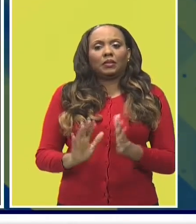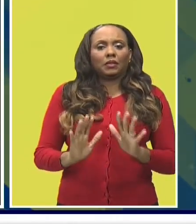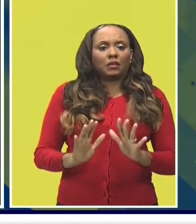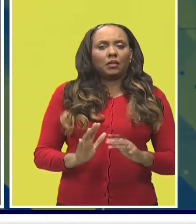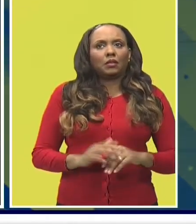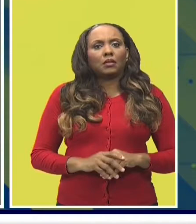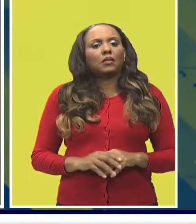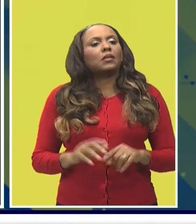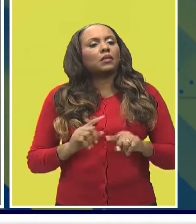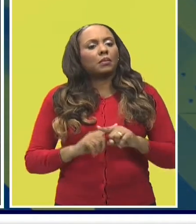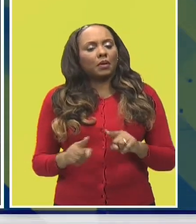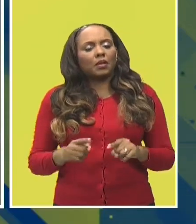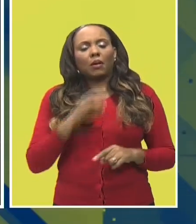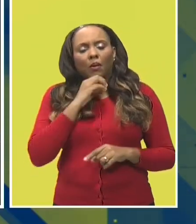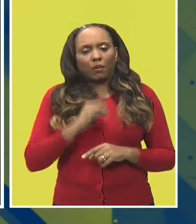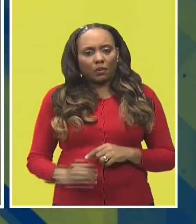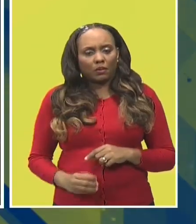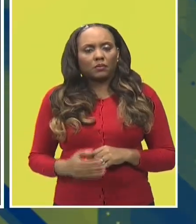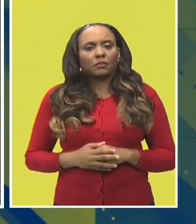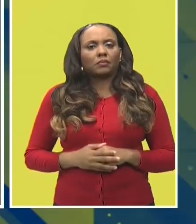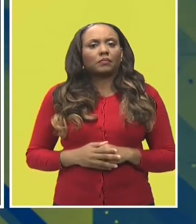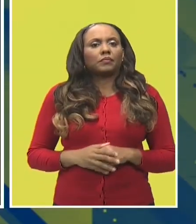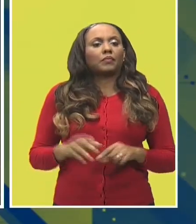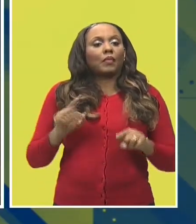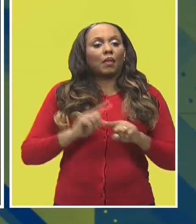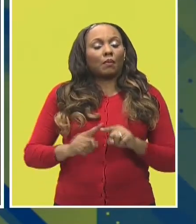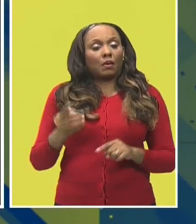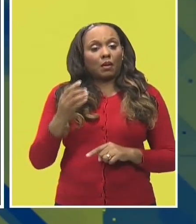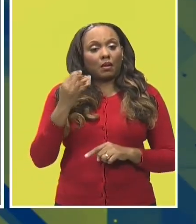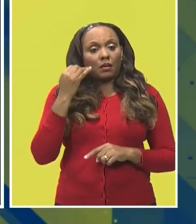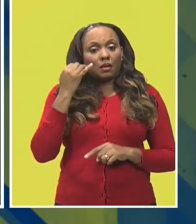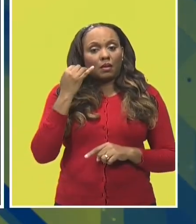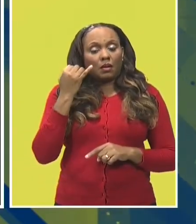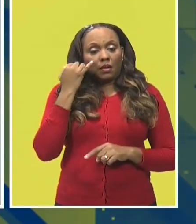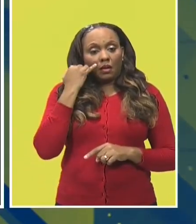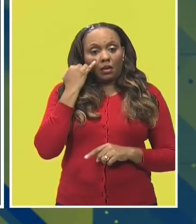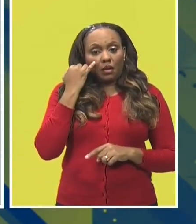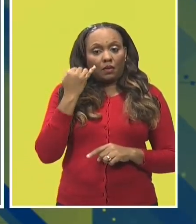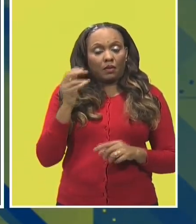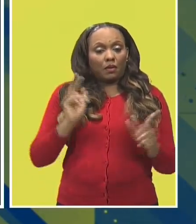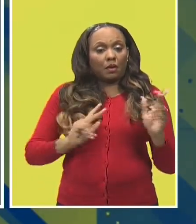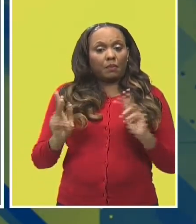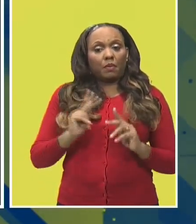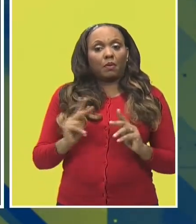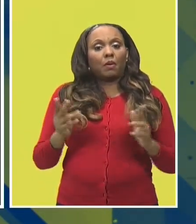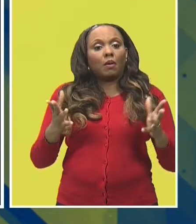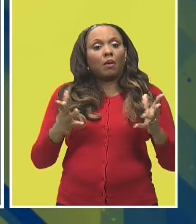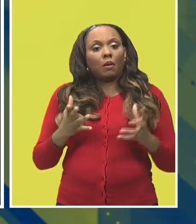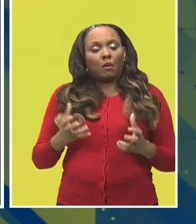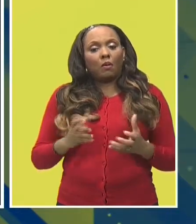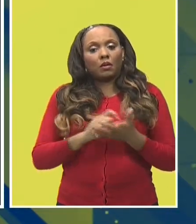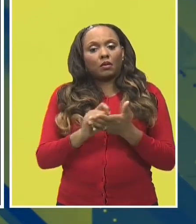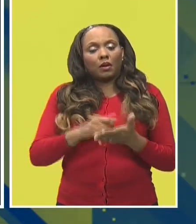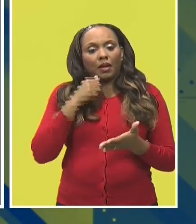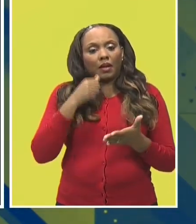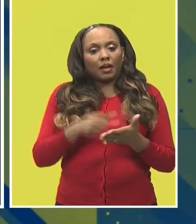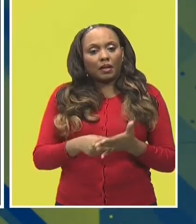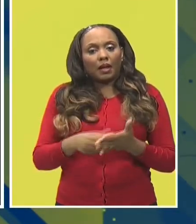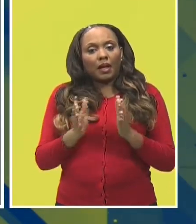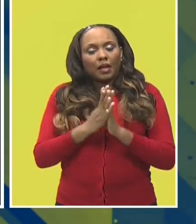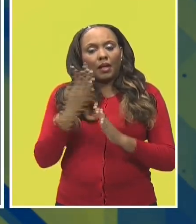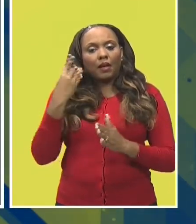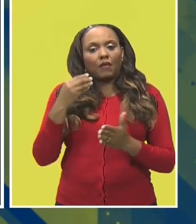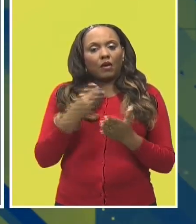lives. Mr. Blackman says there is a process for customer compensation for any claims arising from the outage. Shane